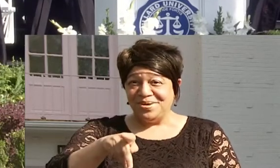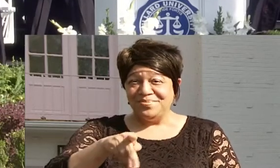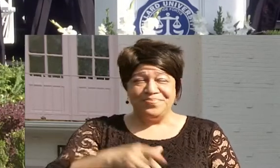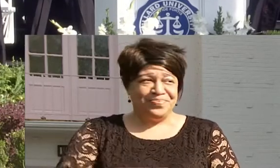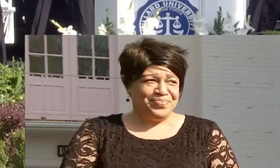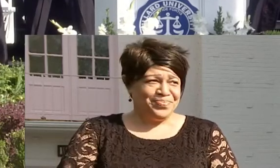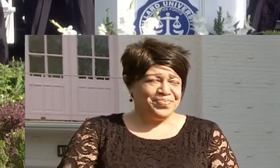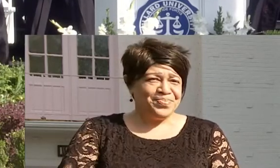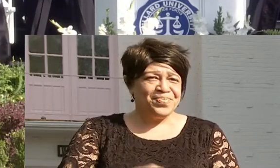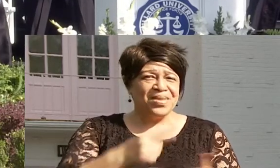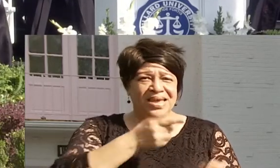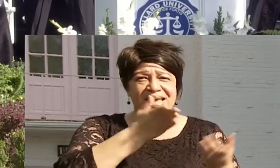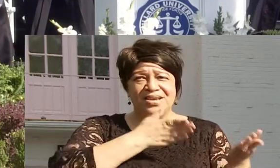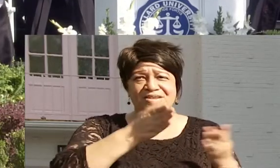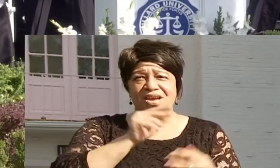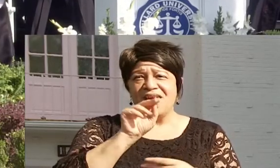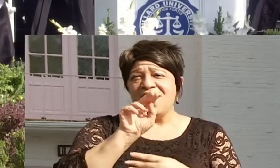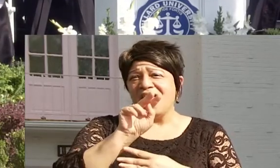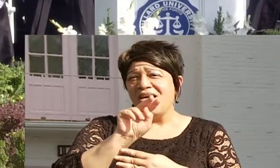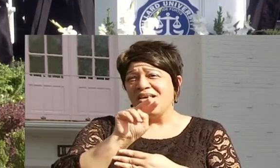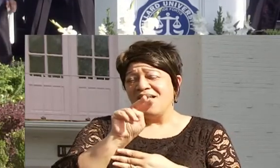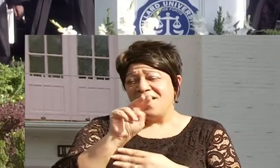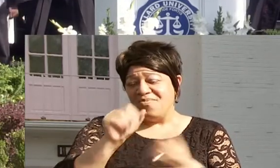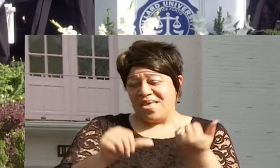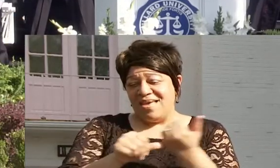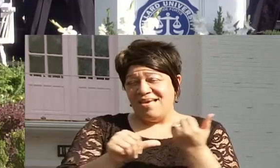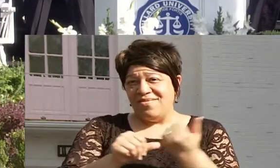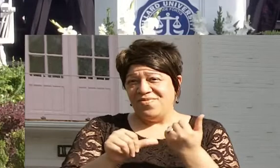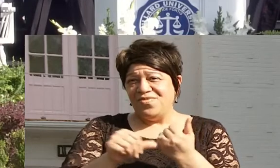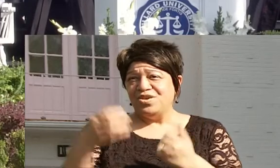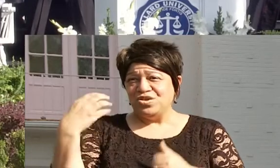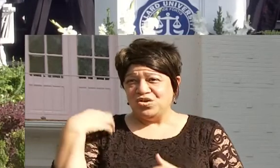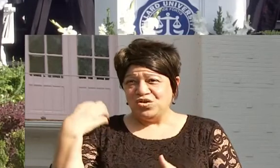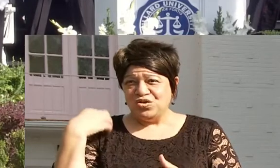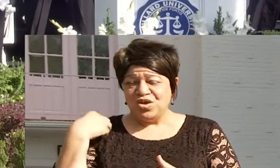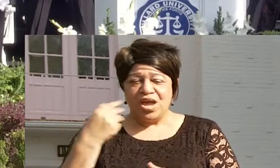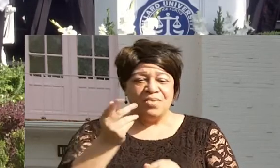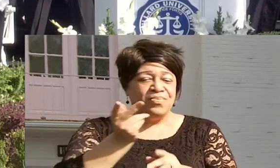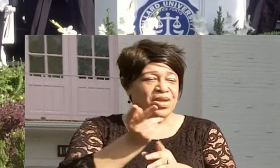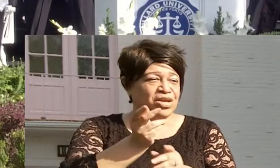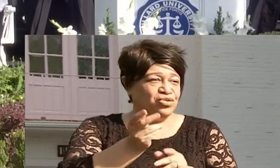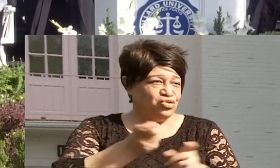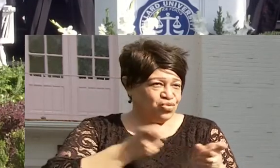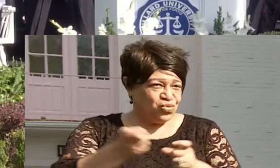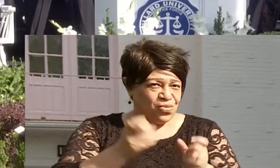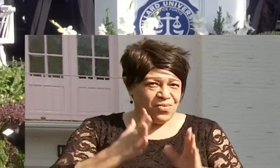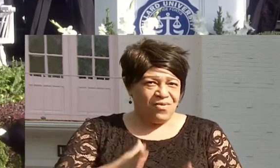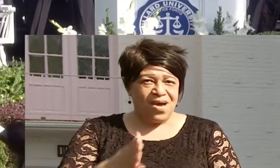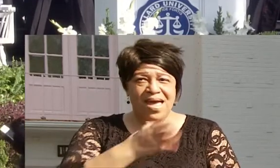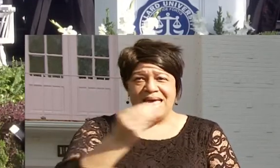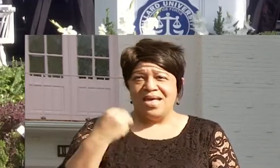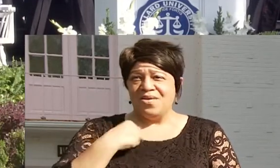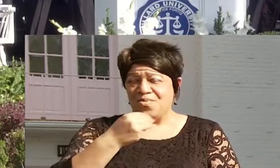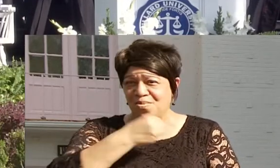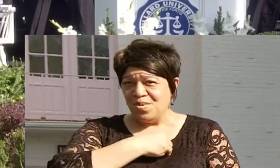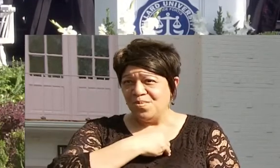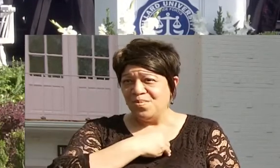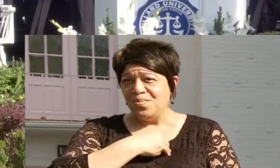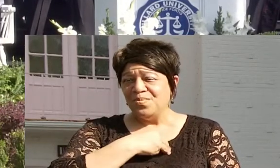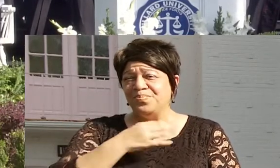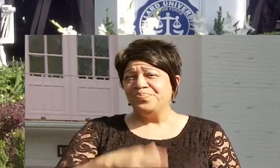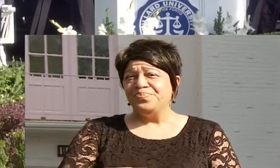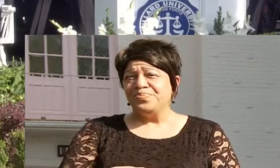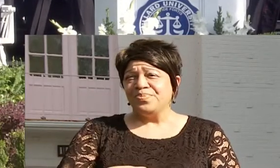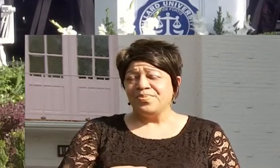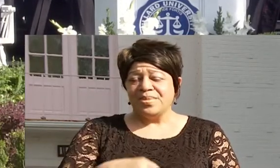He serves as the vice chair of the Elections Supervisory Membership and Units and the Legal Committees. Traylon